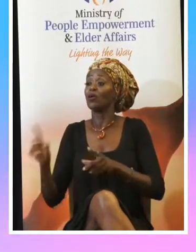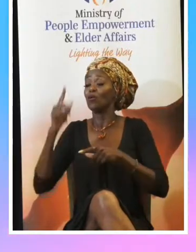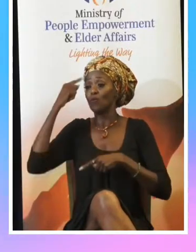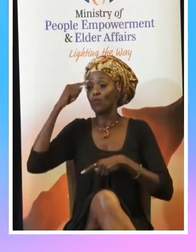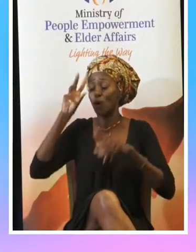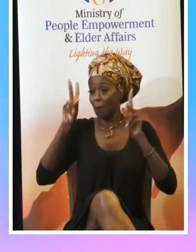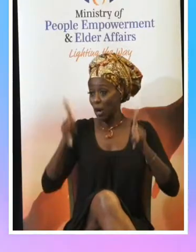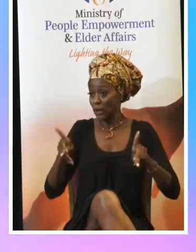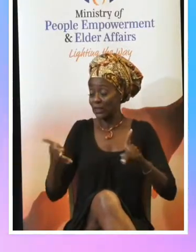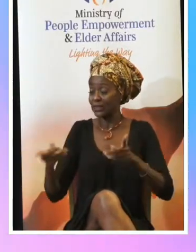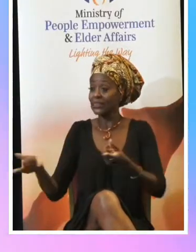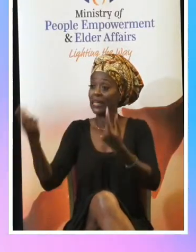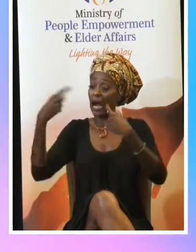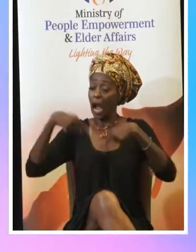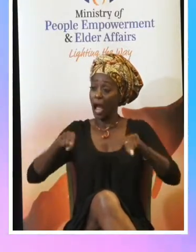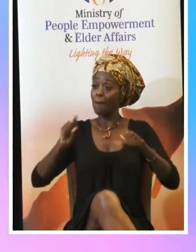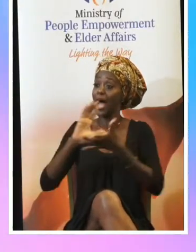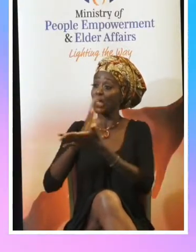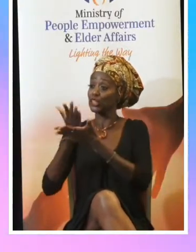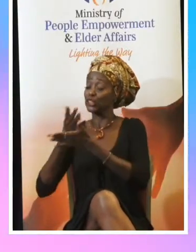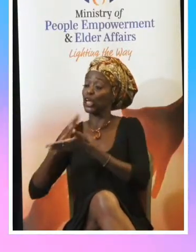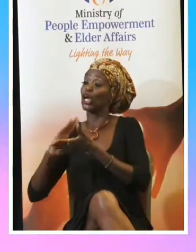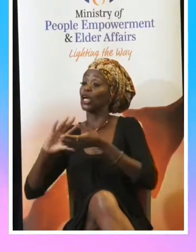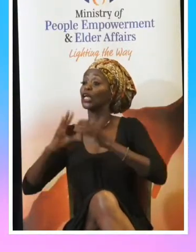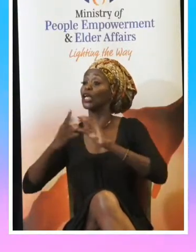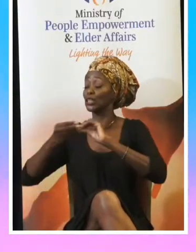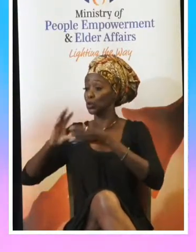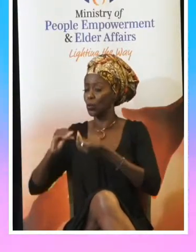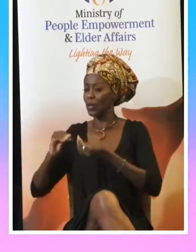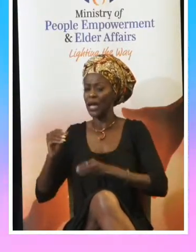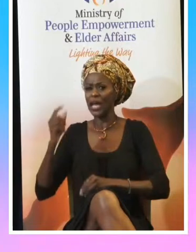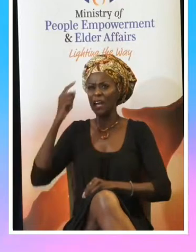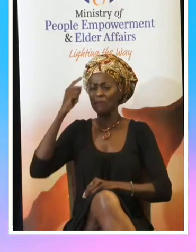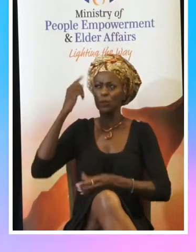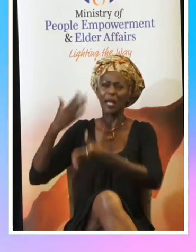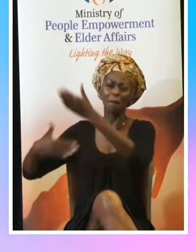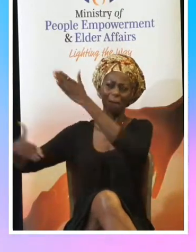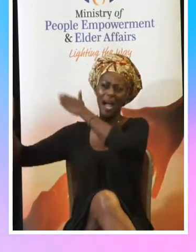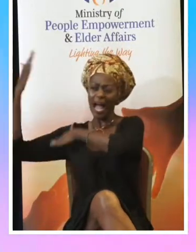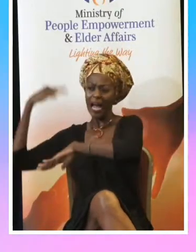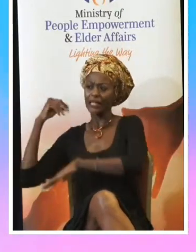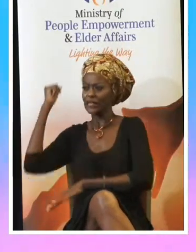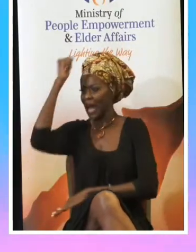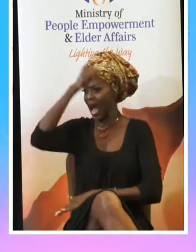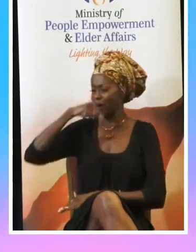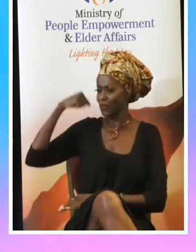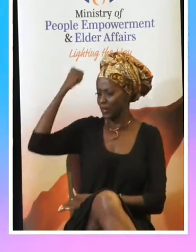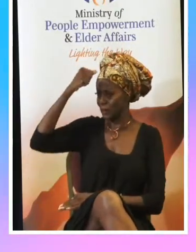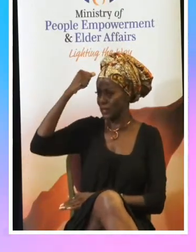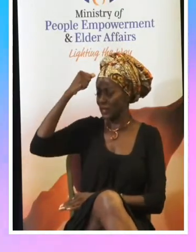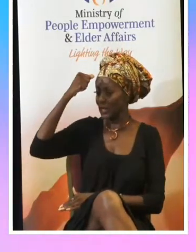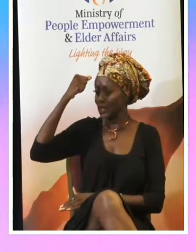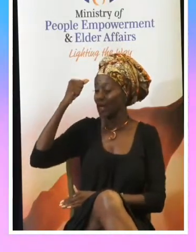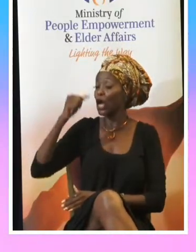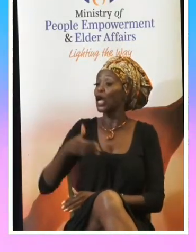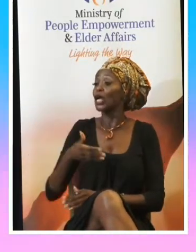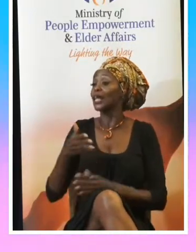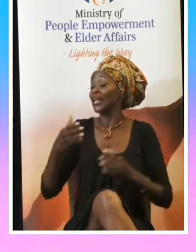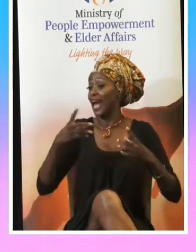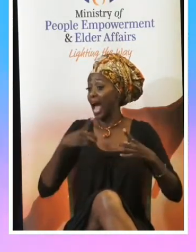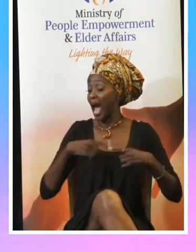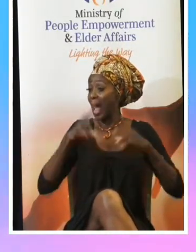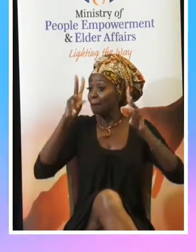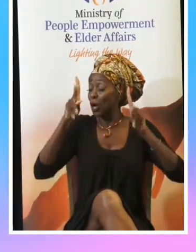I believe if you go back to our roots in Africa, there are griots whose job it was to memorize for decades and